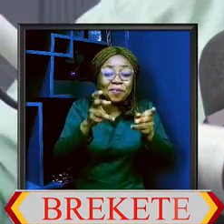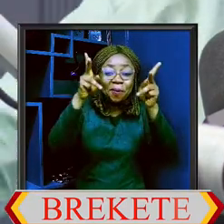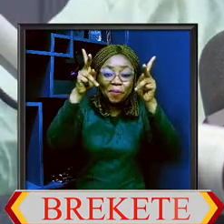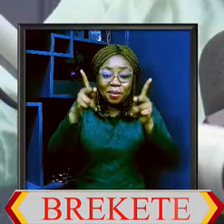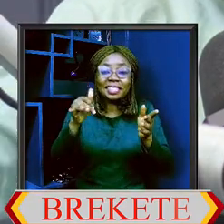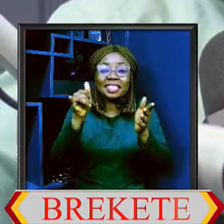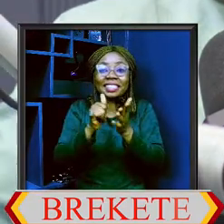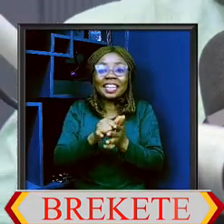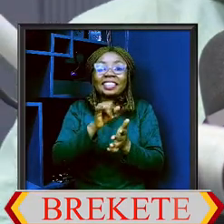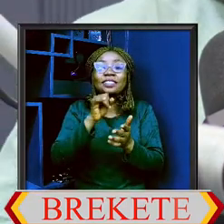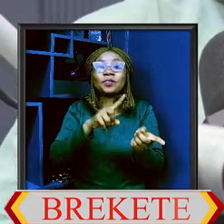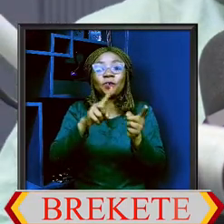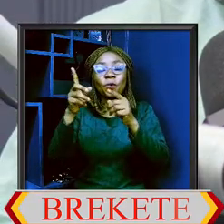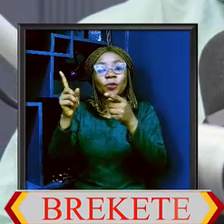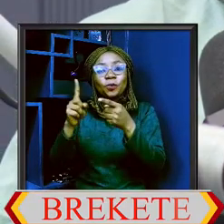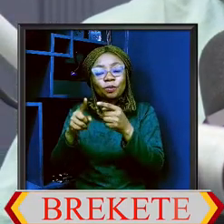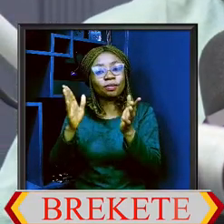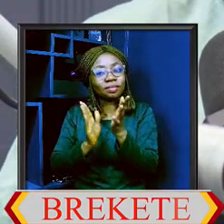Beed